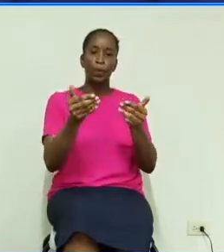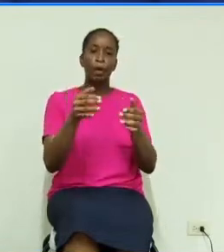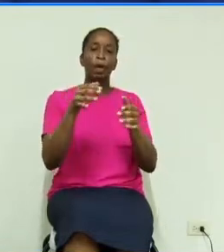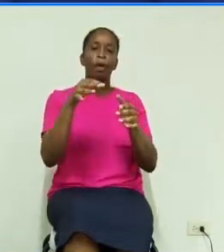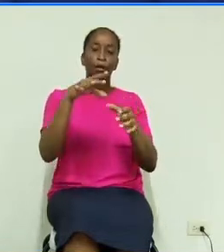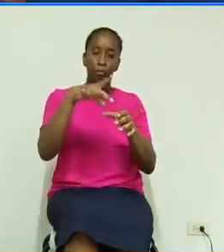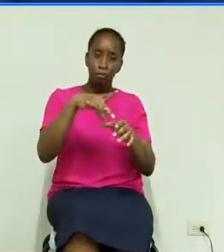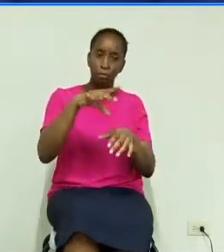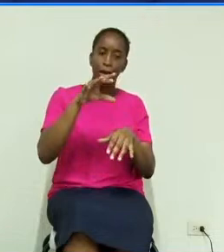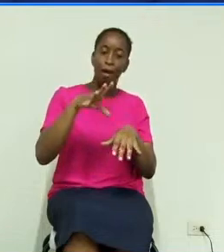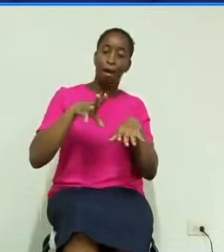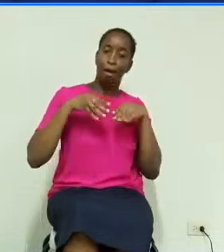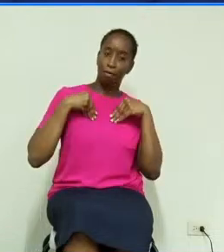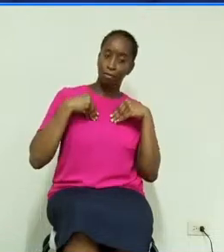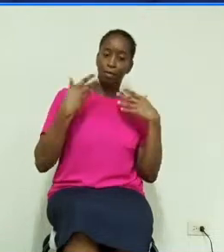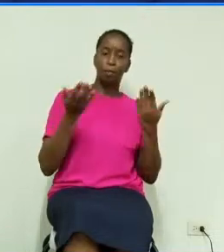point,